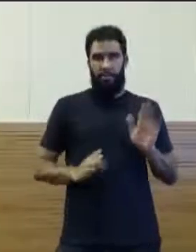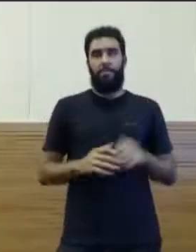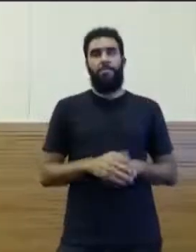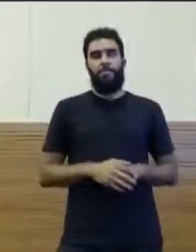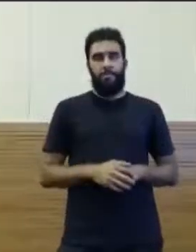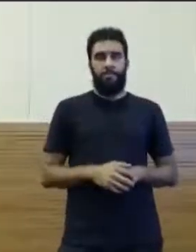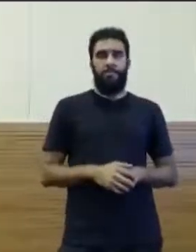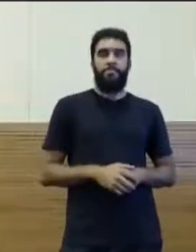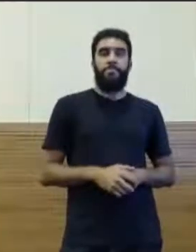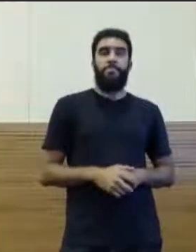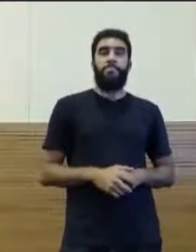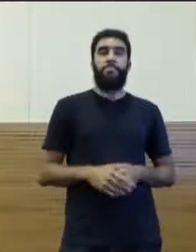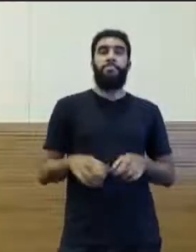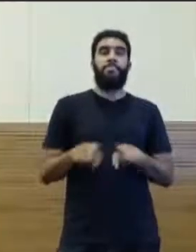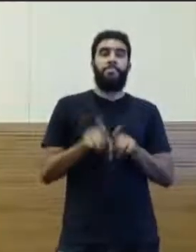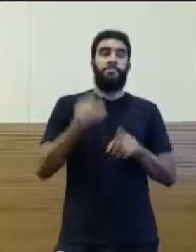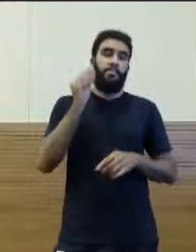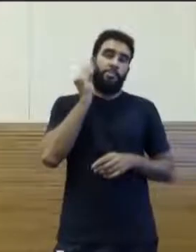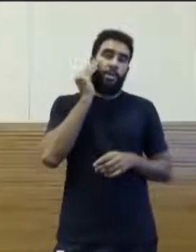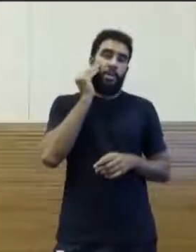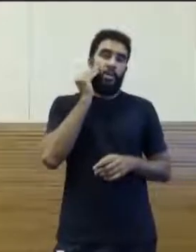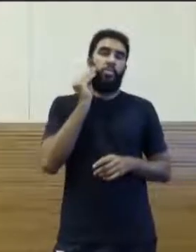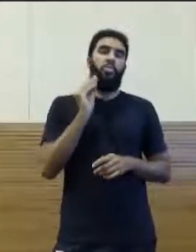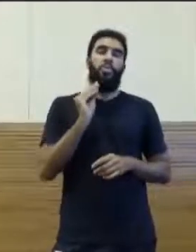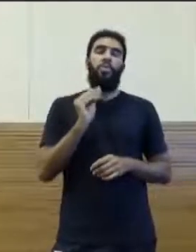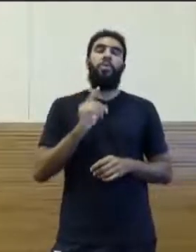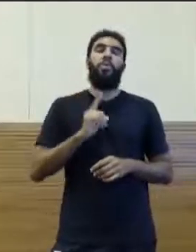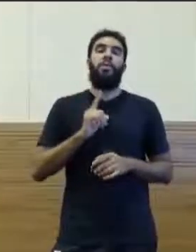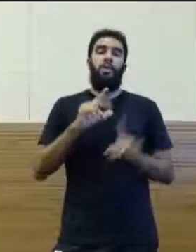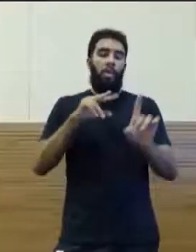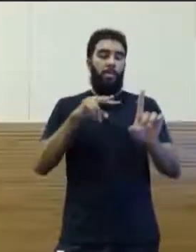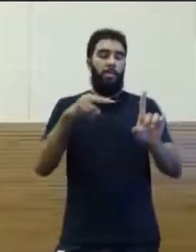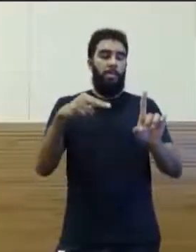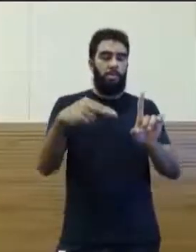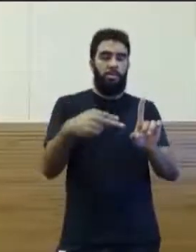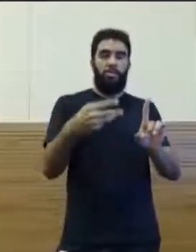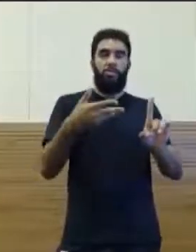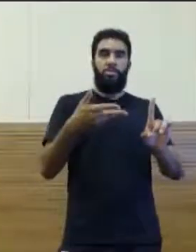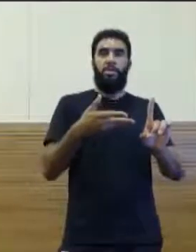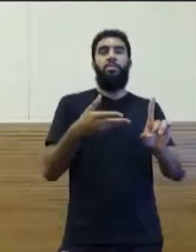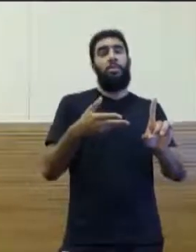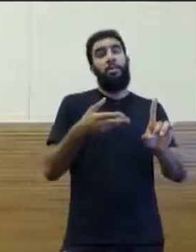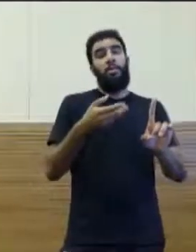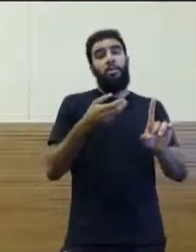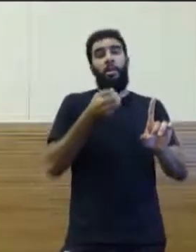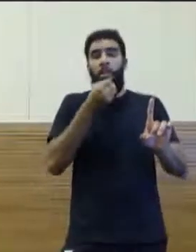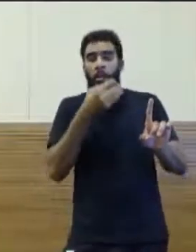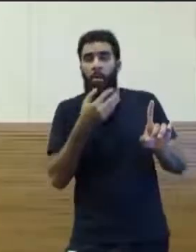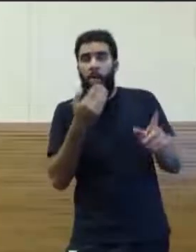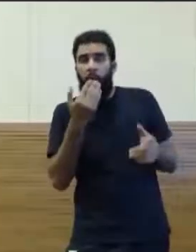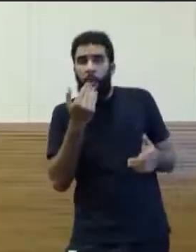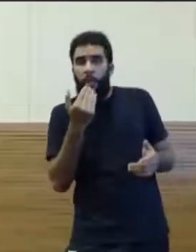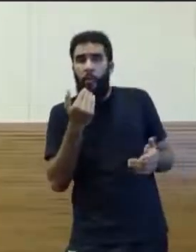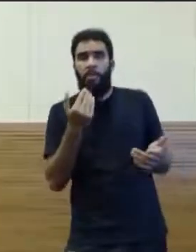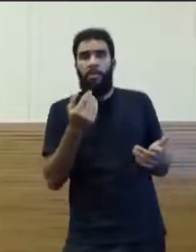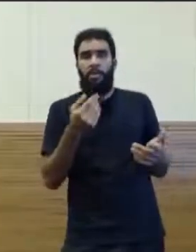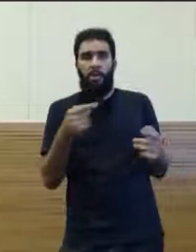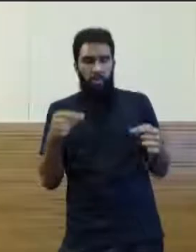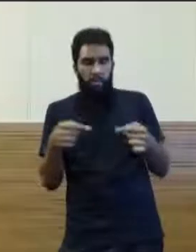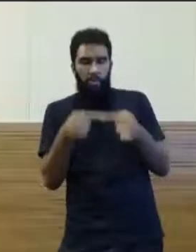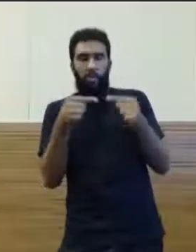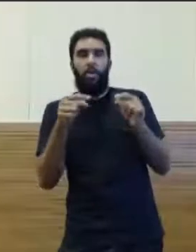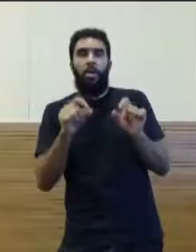and the Brazilian guide. And we try to put an eye in the nutrition system and